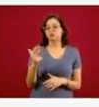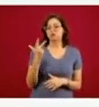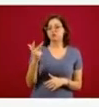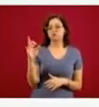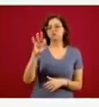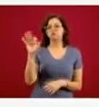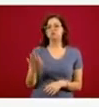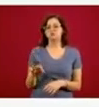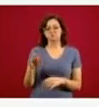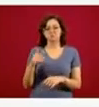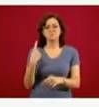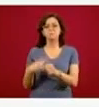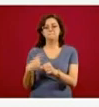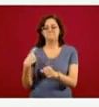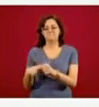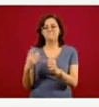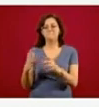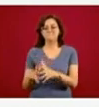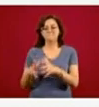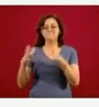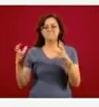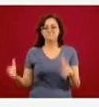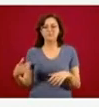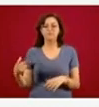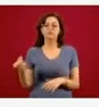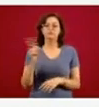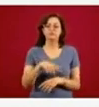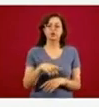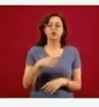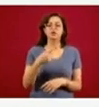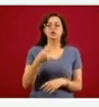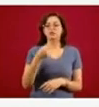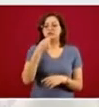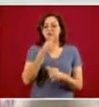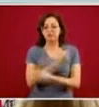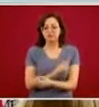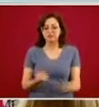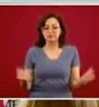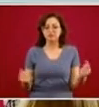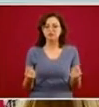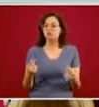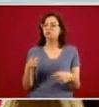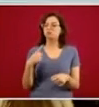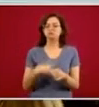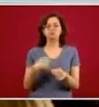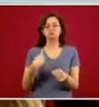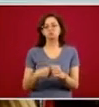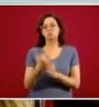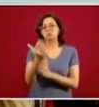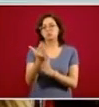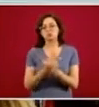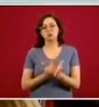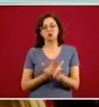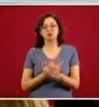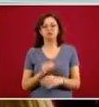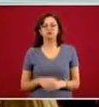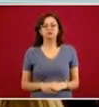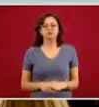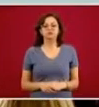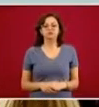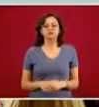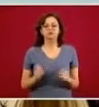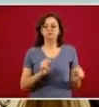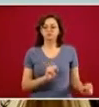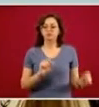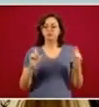important accumulation of cases in senior citizens, and also an important number of cases